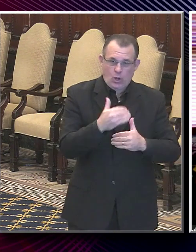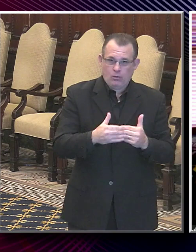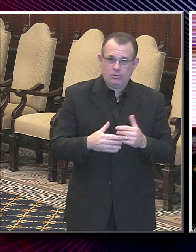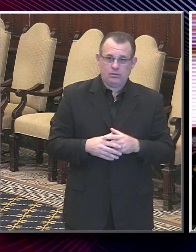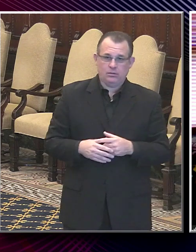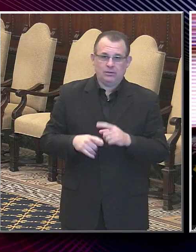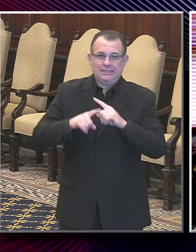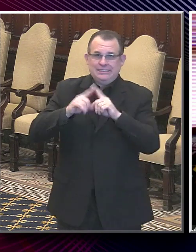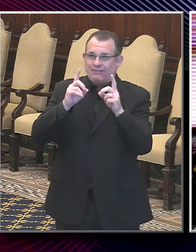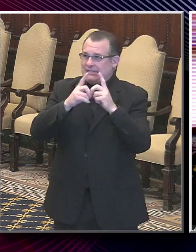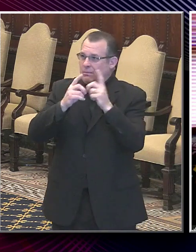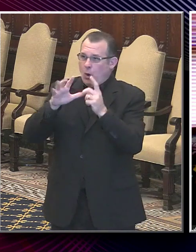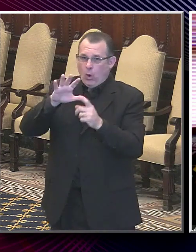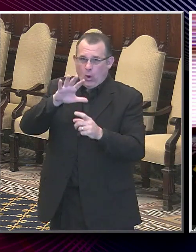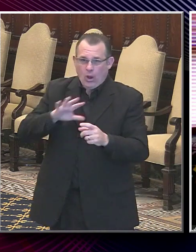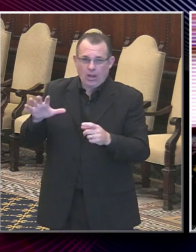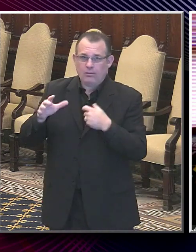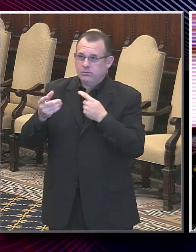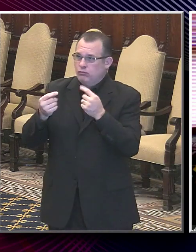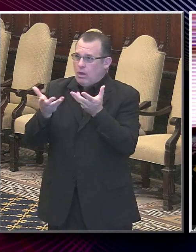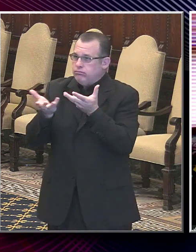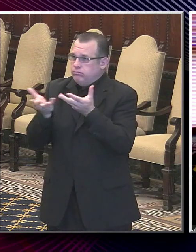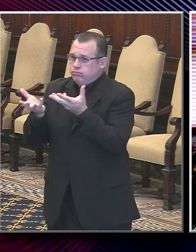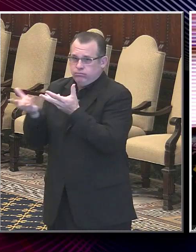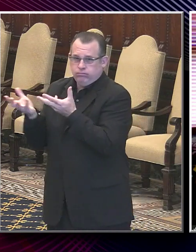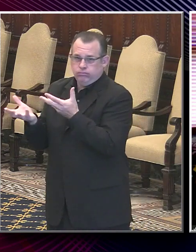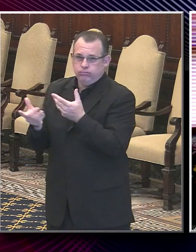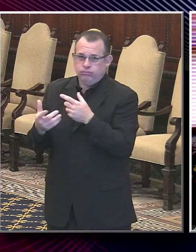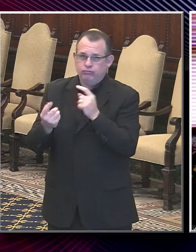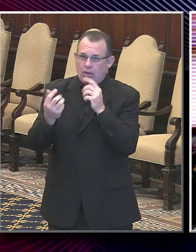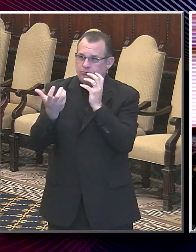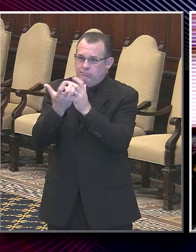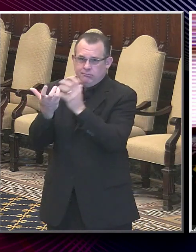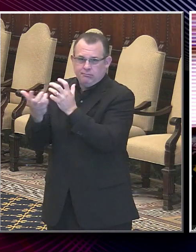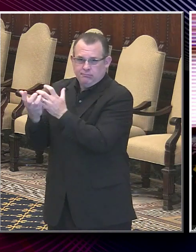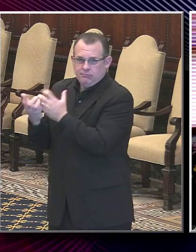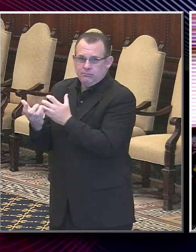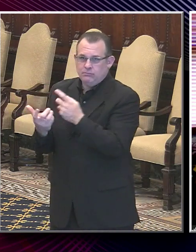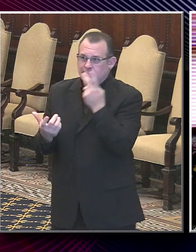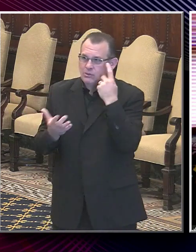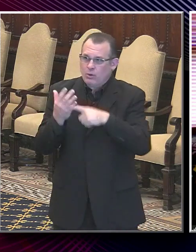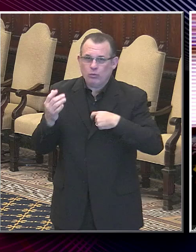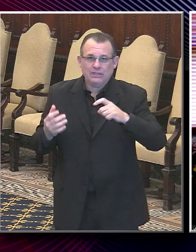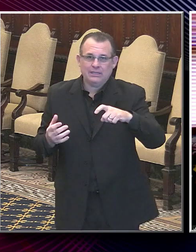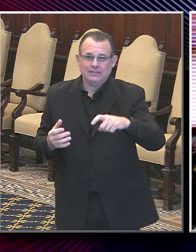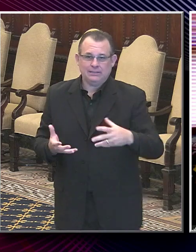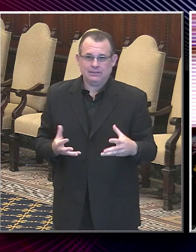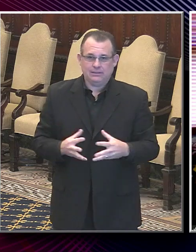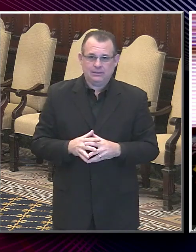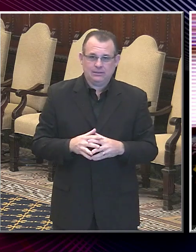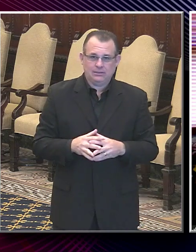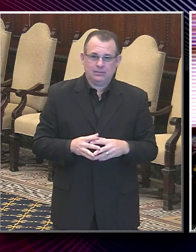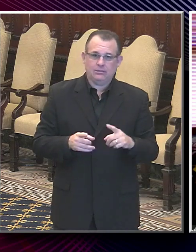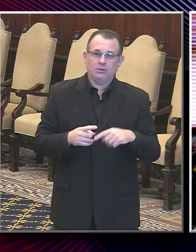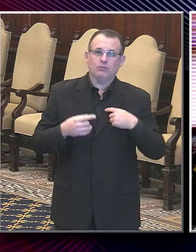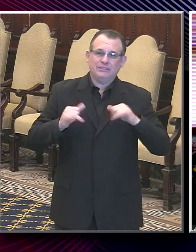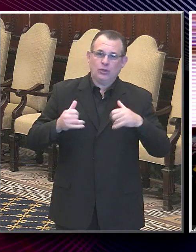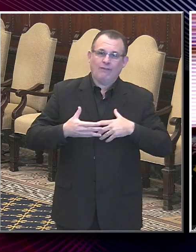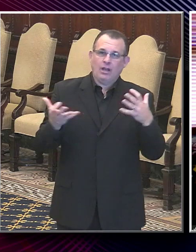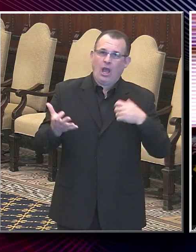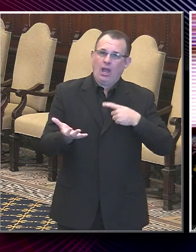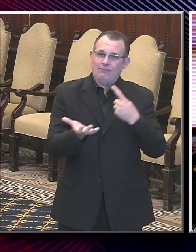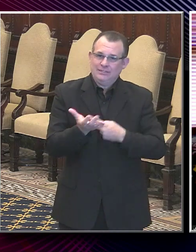departments, and city departments to get where we need to be. But we still have ways to go in trying to figure that